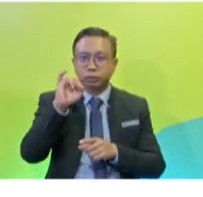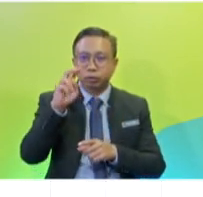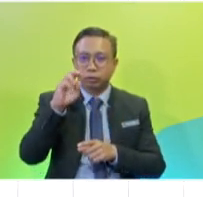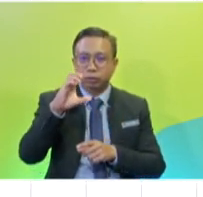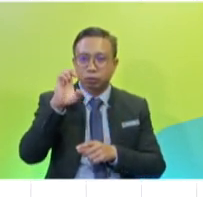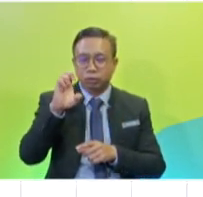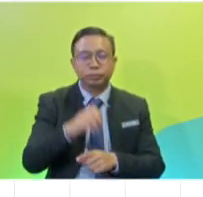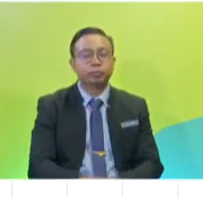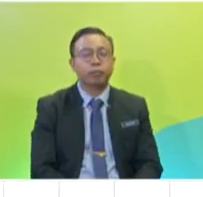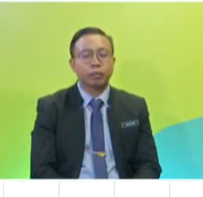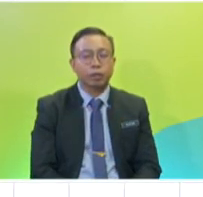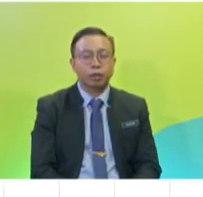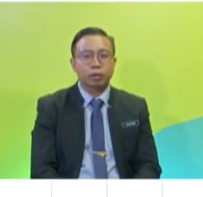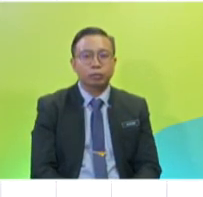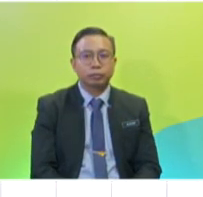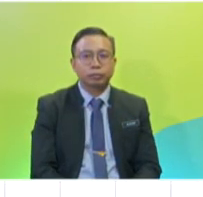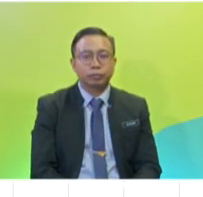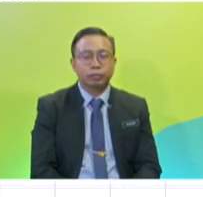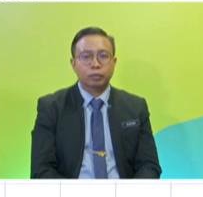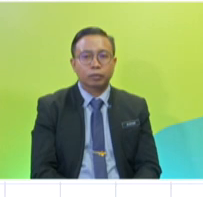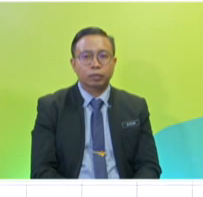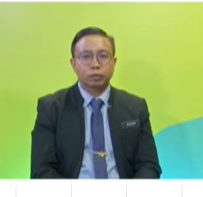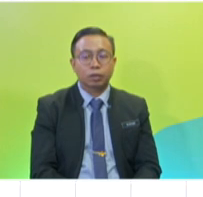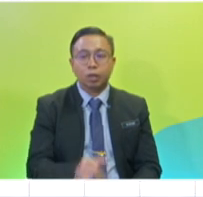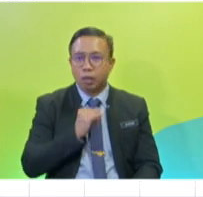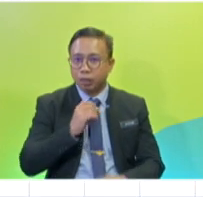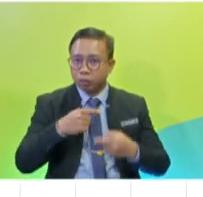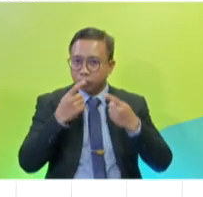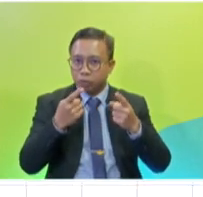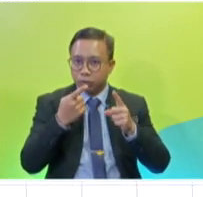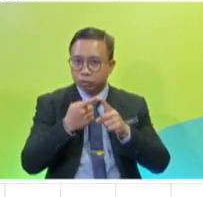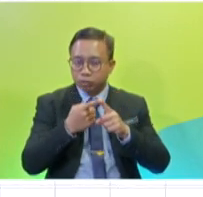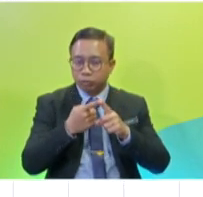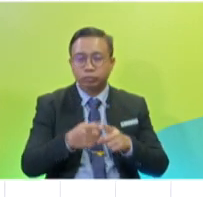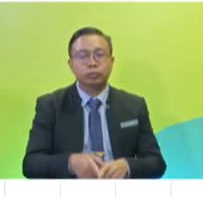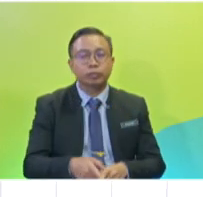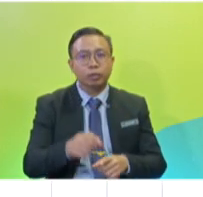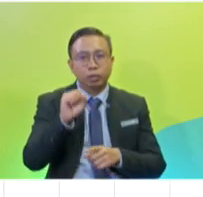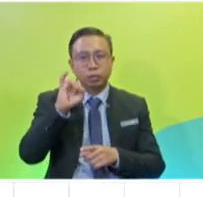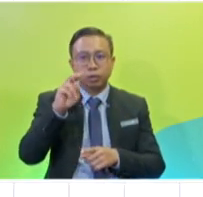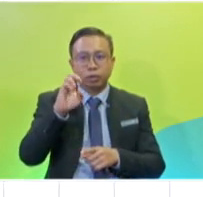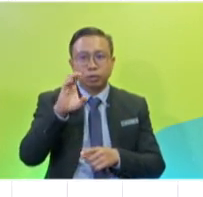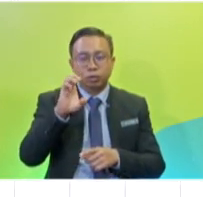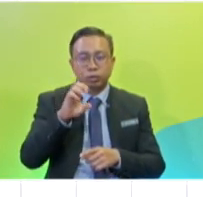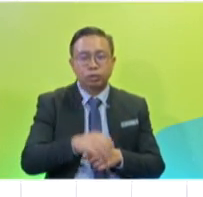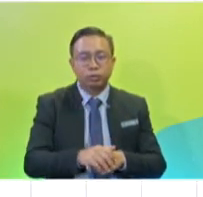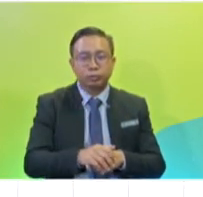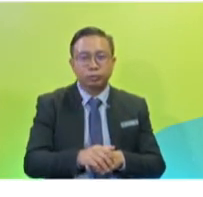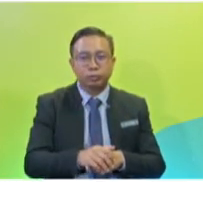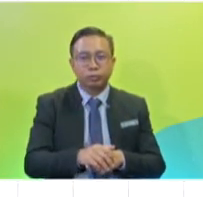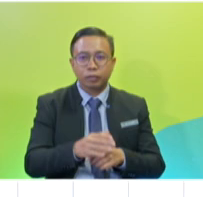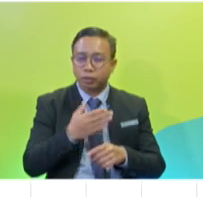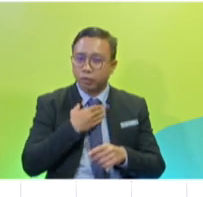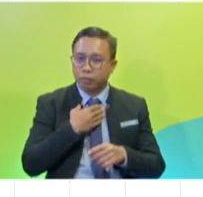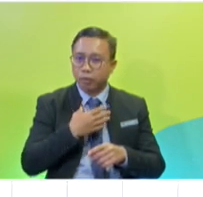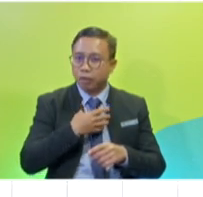out. My sentence is, I'm going to art college since painting and sculpture are my